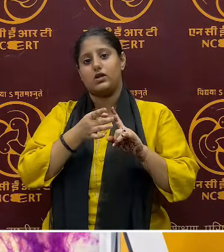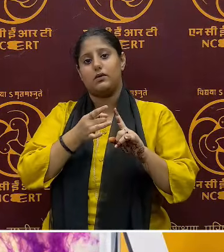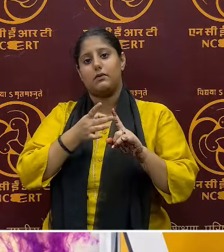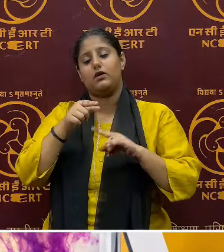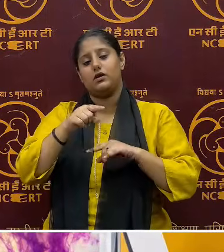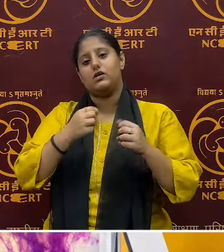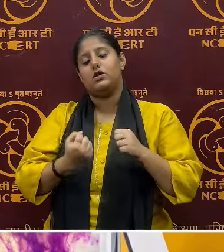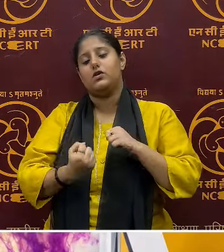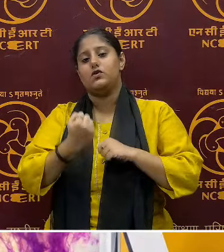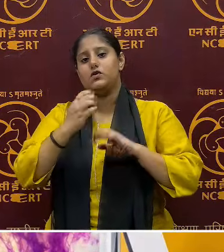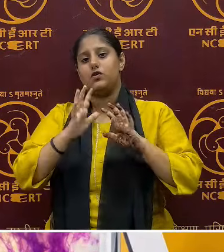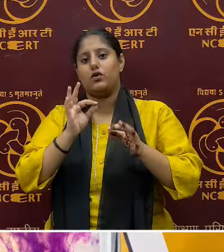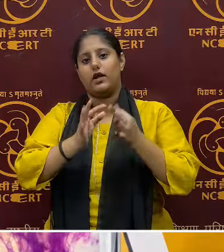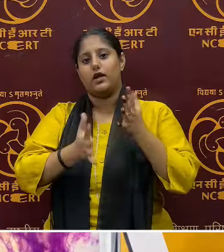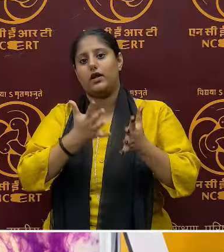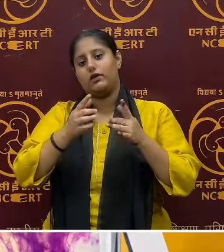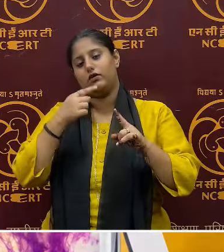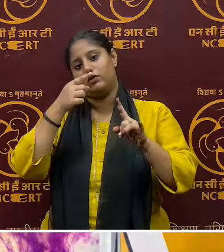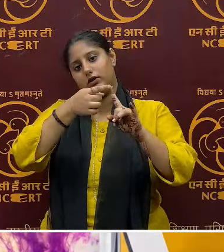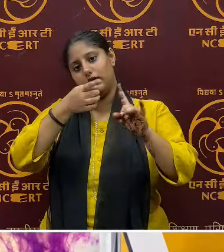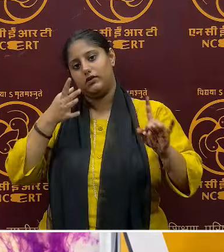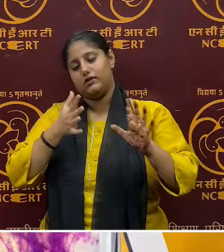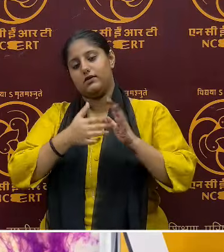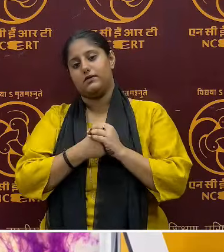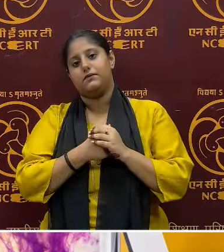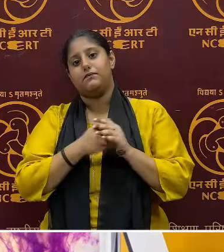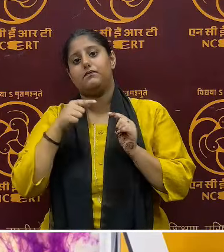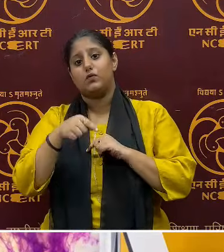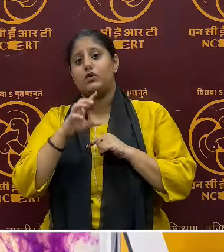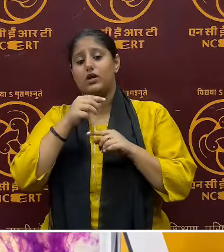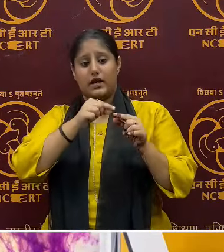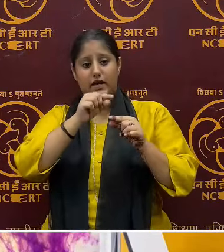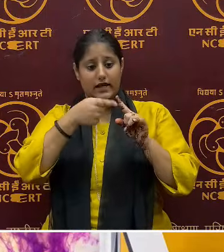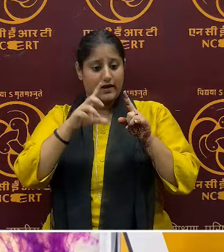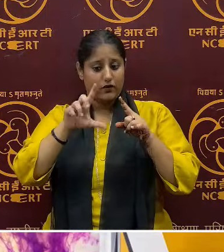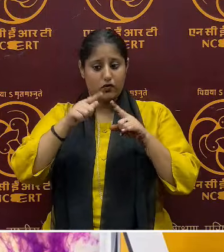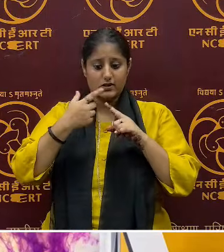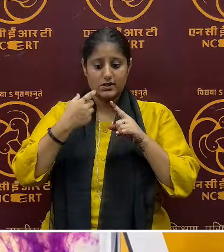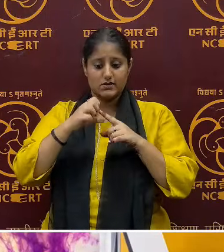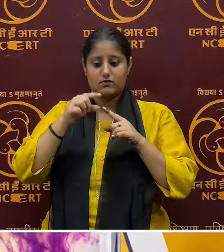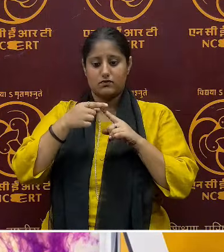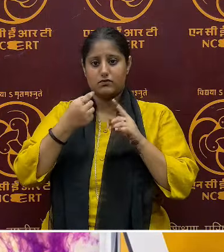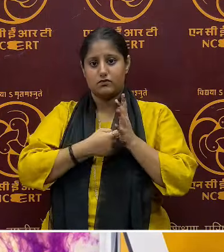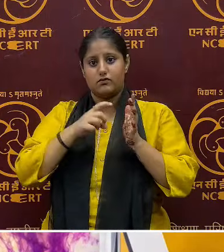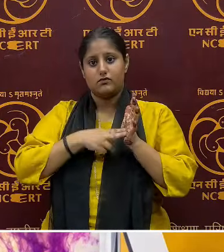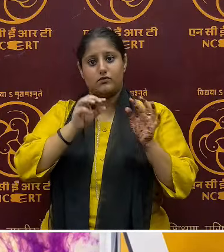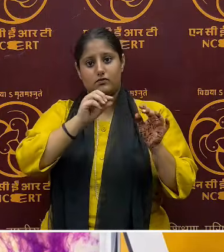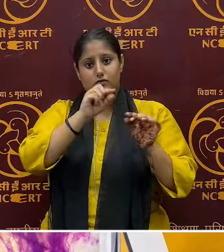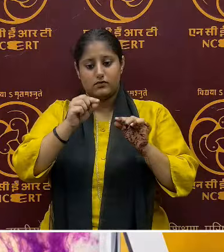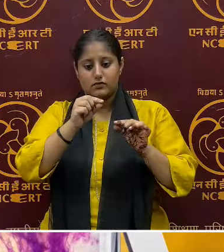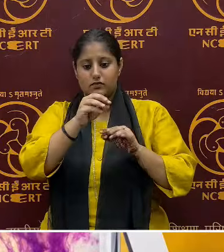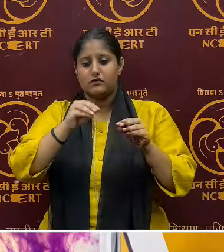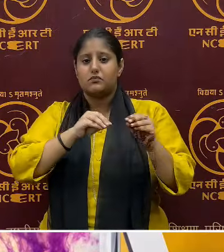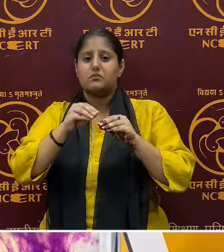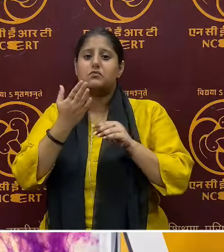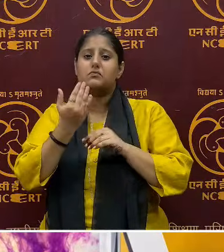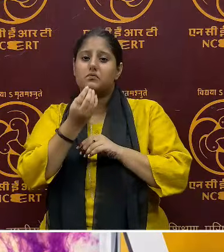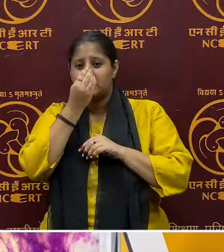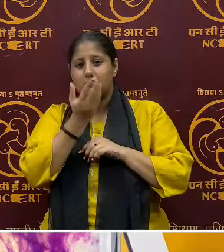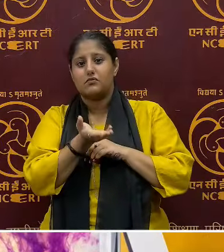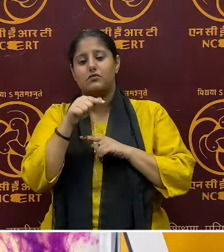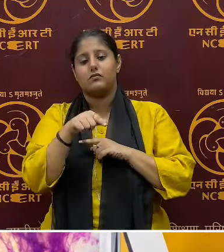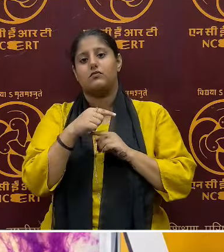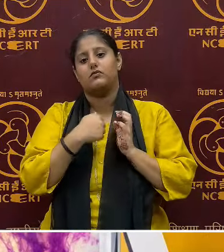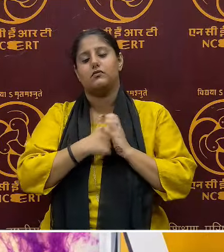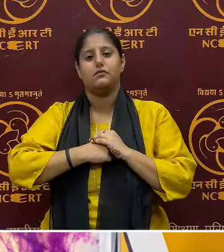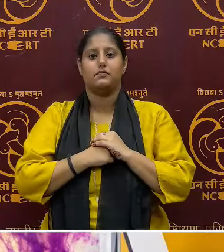of heat and electricity. Because their electrons are freely moving, and in that case of non-metal, this phenomenon is